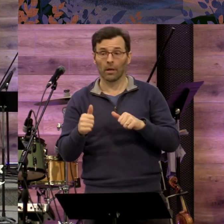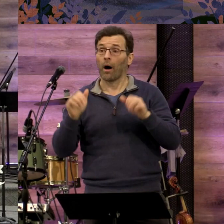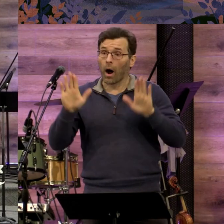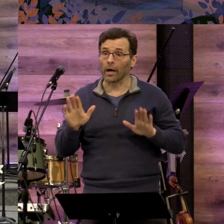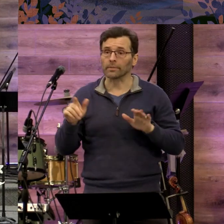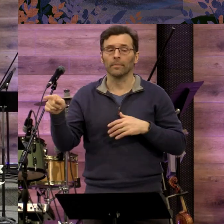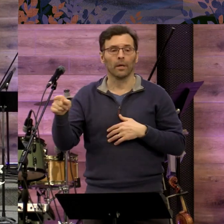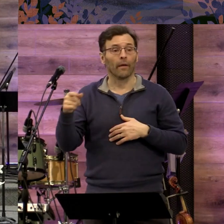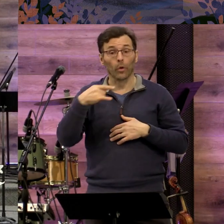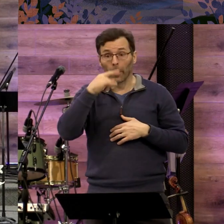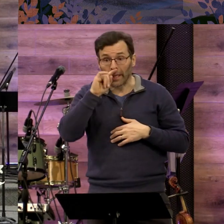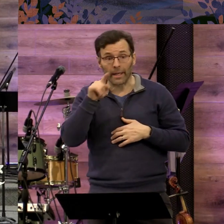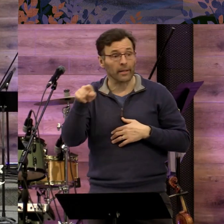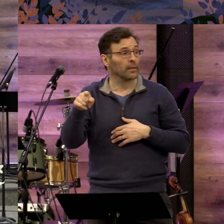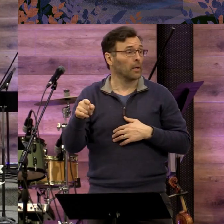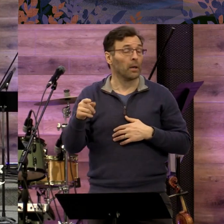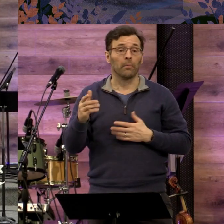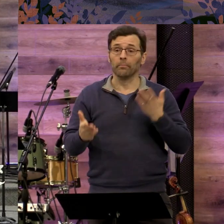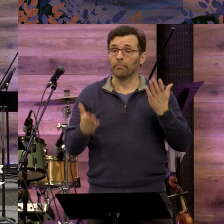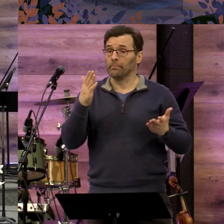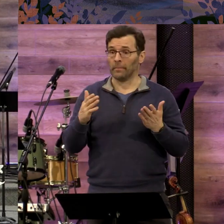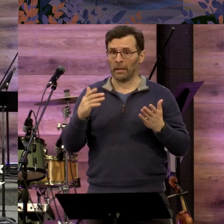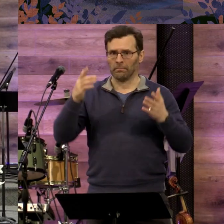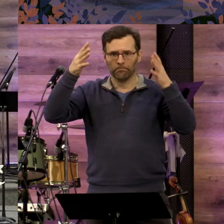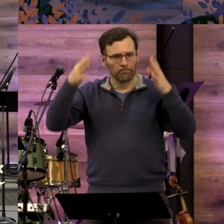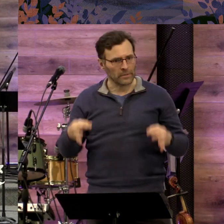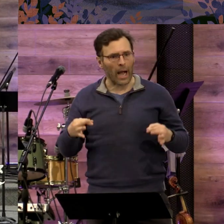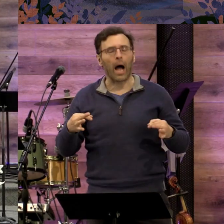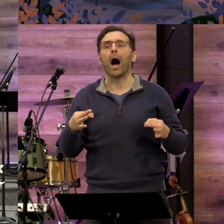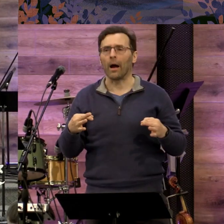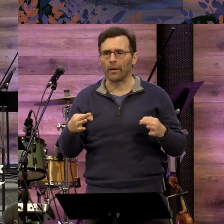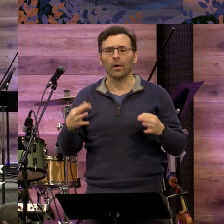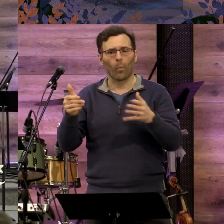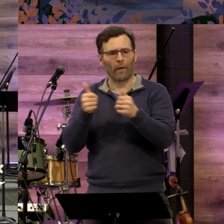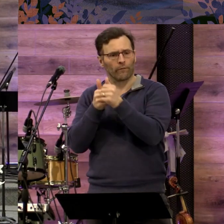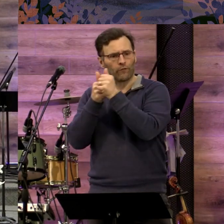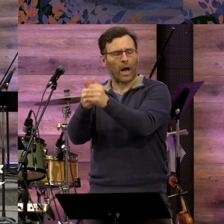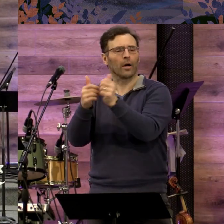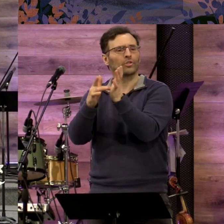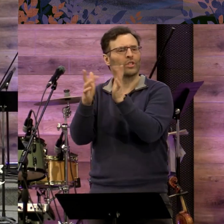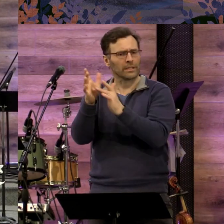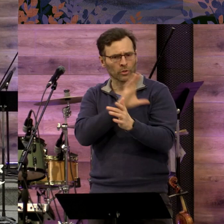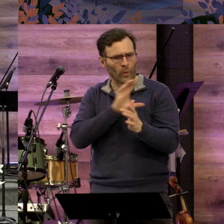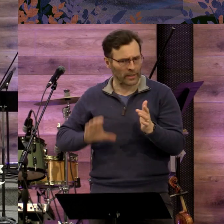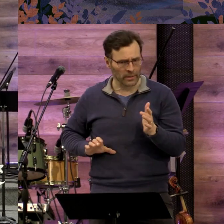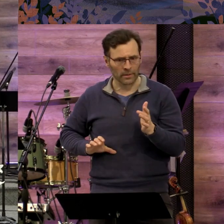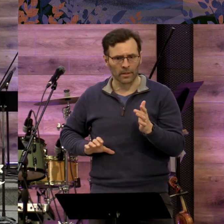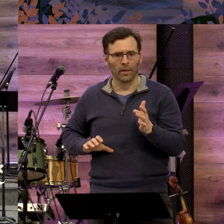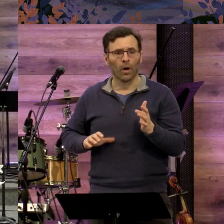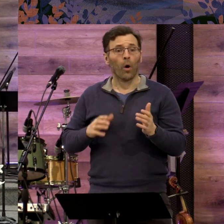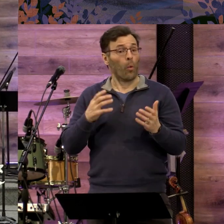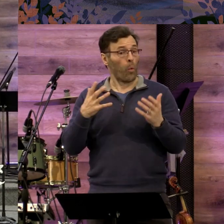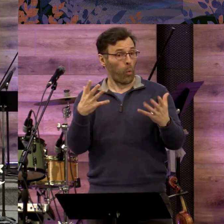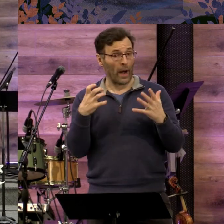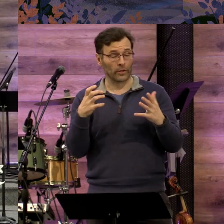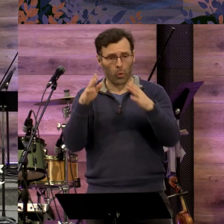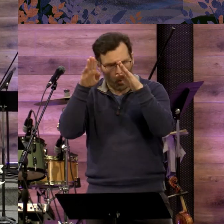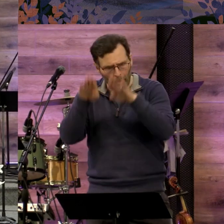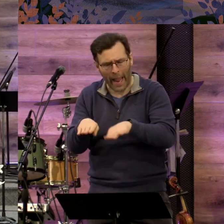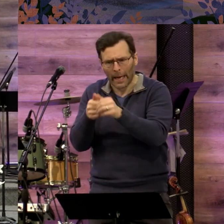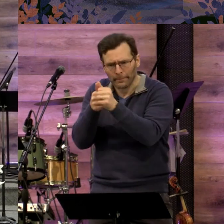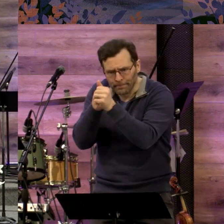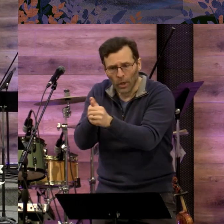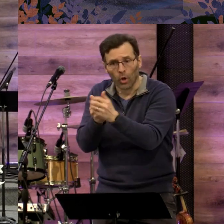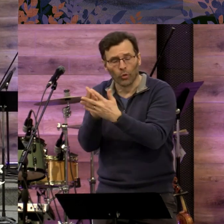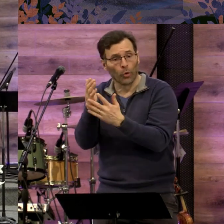you're a kid and maybe have made a decision to follow Jesus Christ and want to obey him in